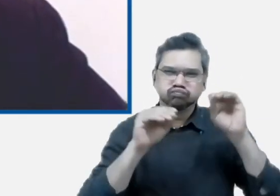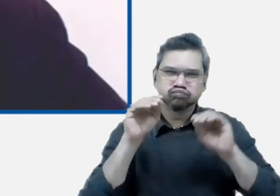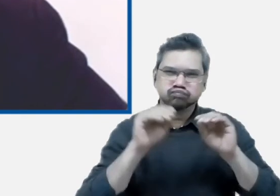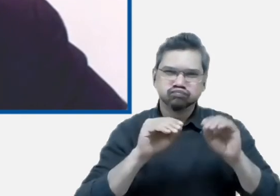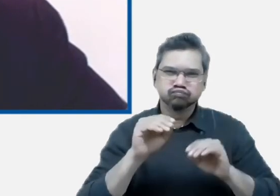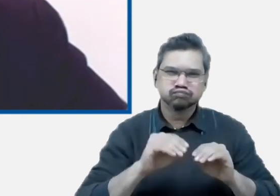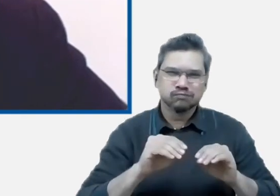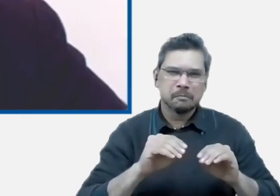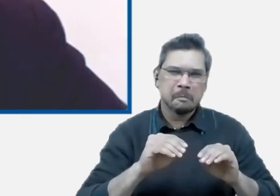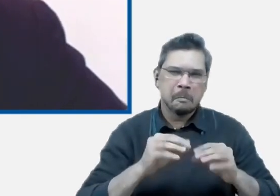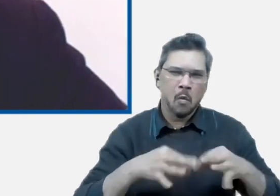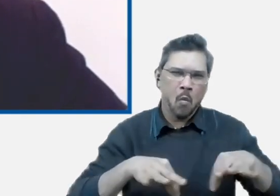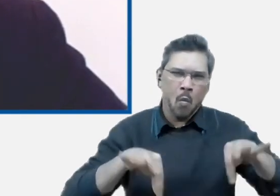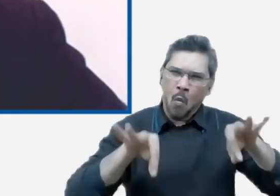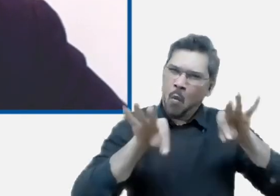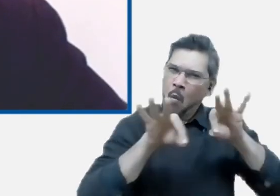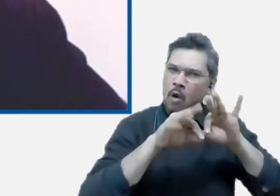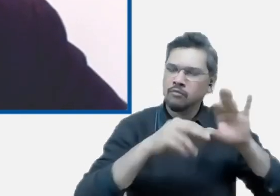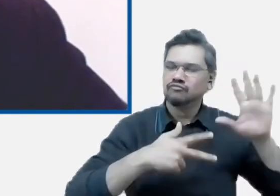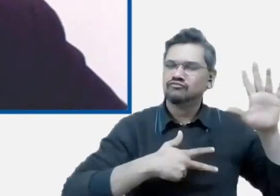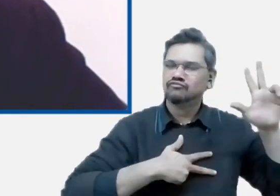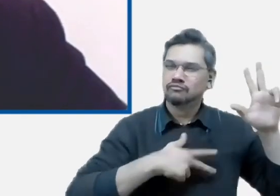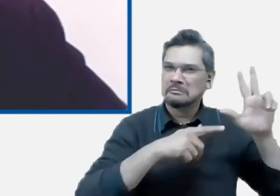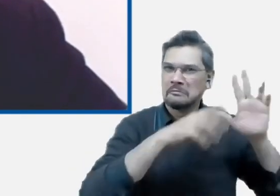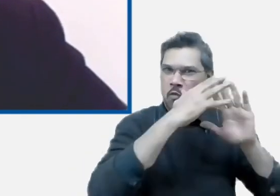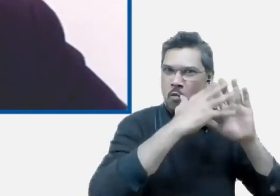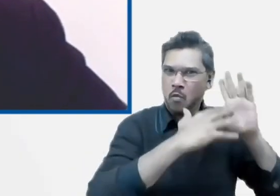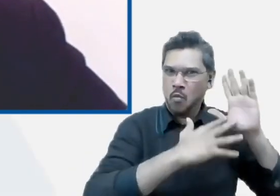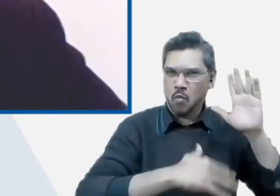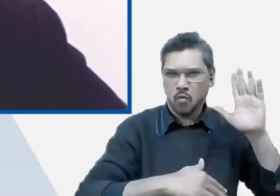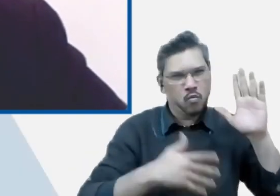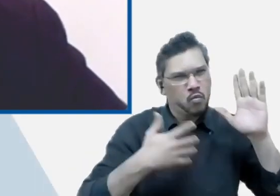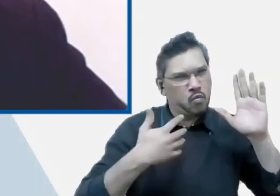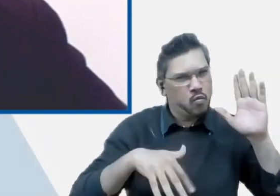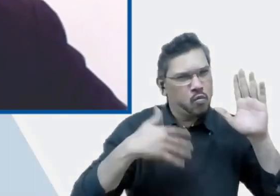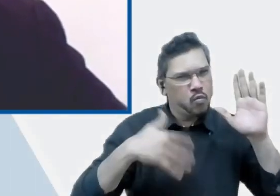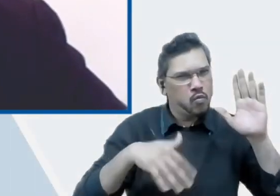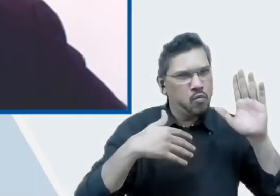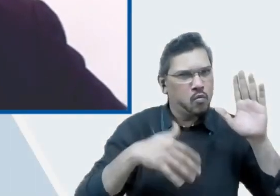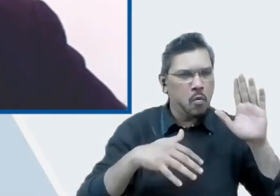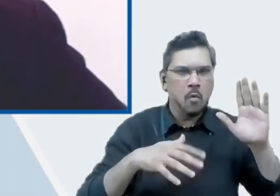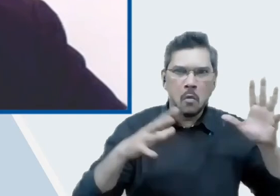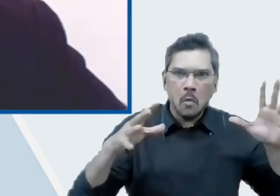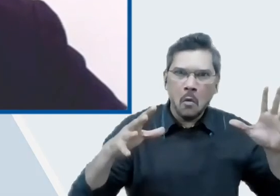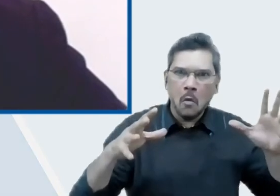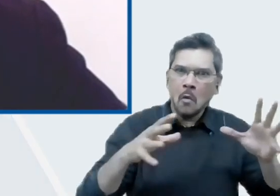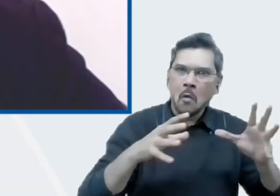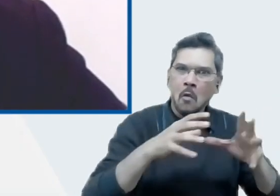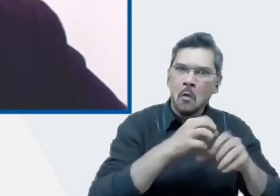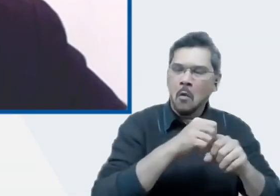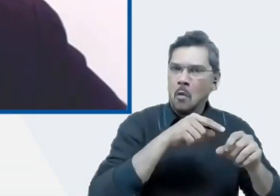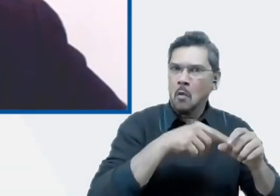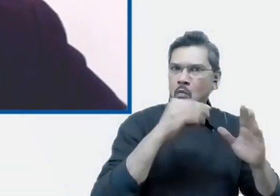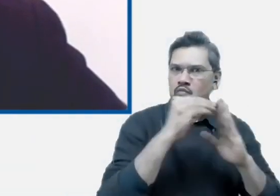is very comprehensive, and I think a lot of the contemporary realities in disaster risk management on the